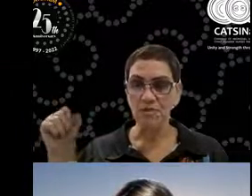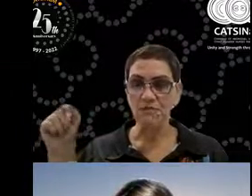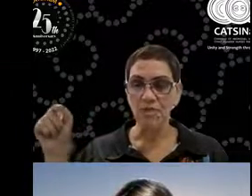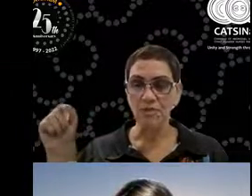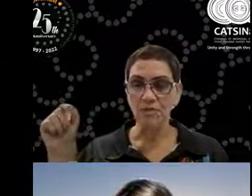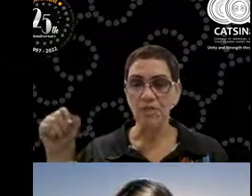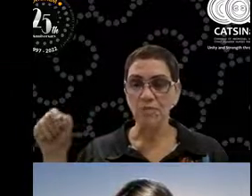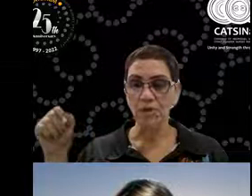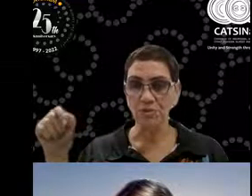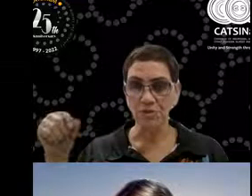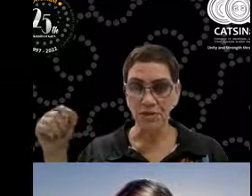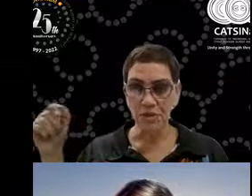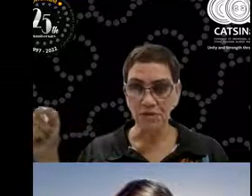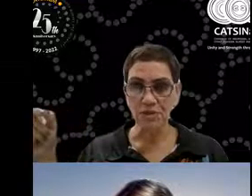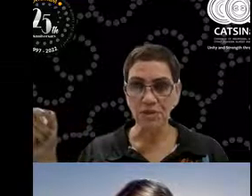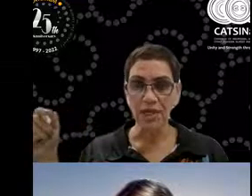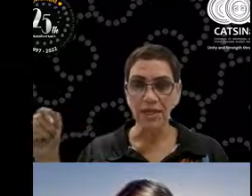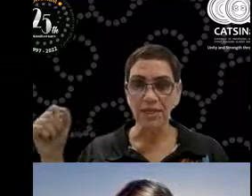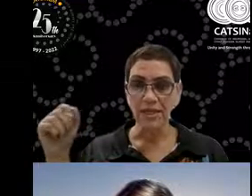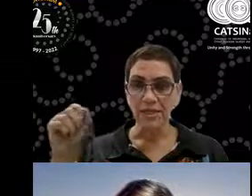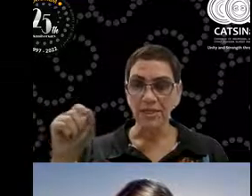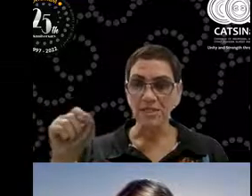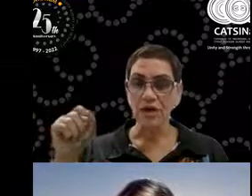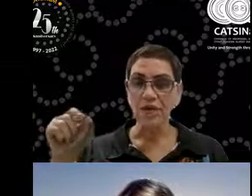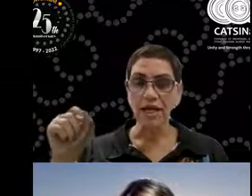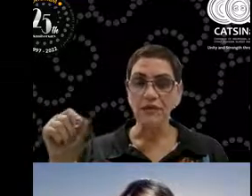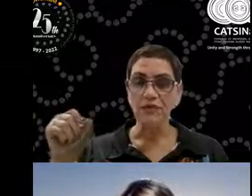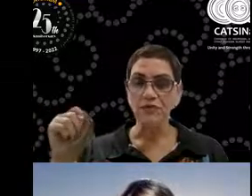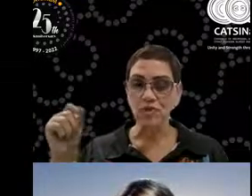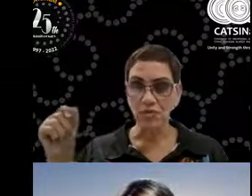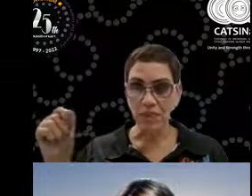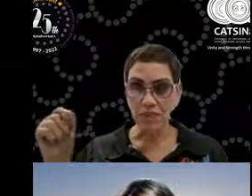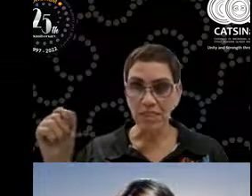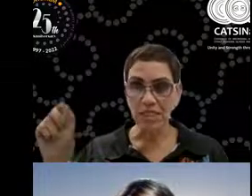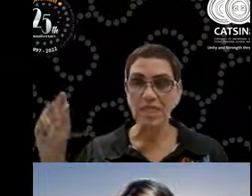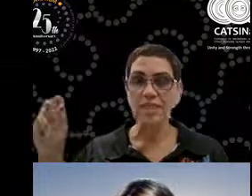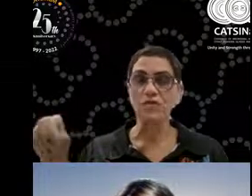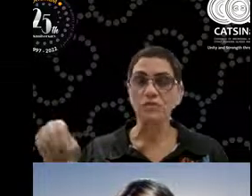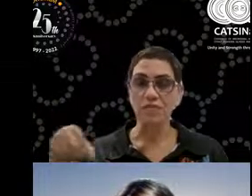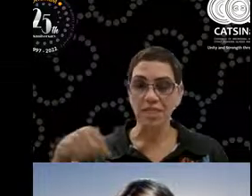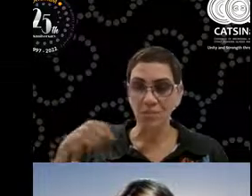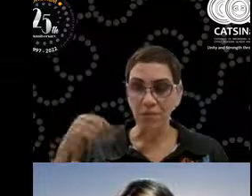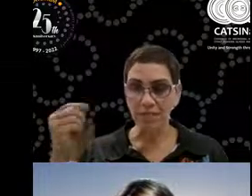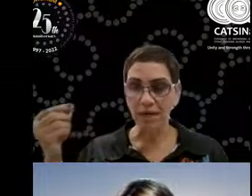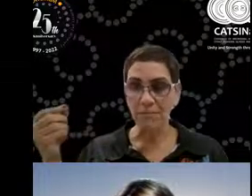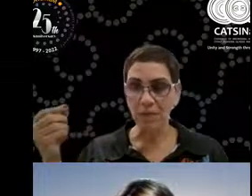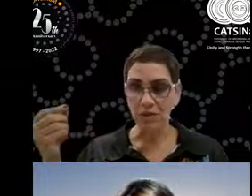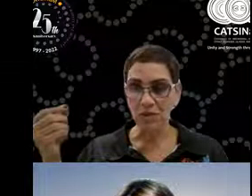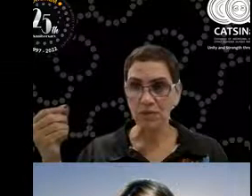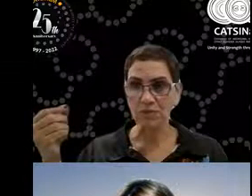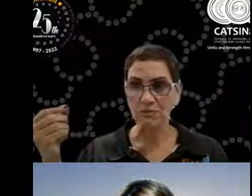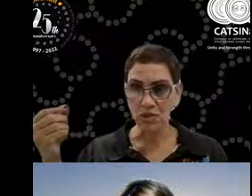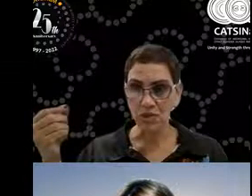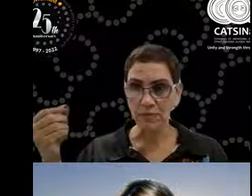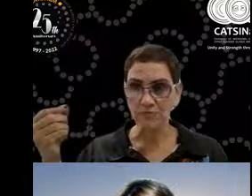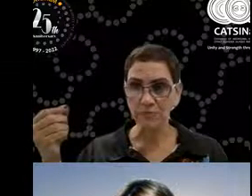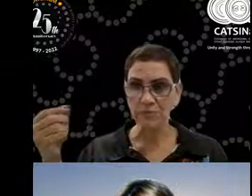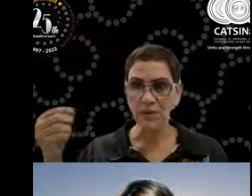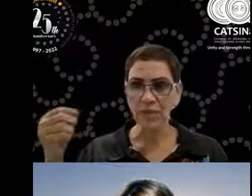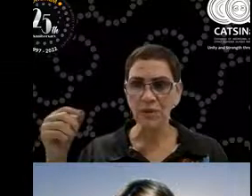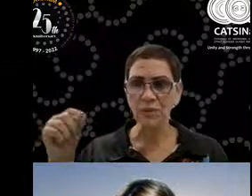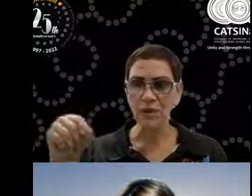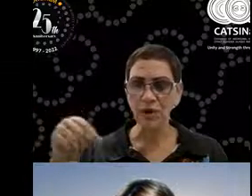nursing and midwifery specific training that is only current for 2 years, and then you'll be expected to come back and do a